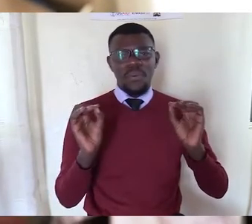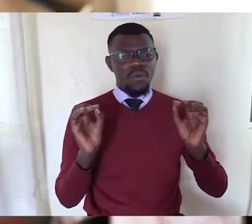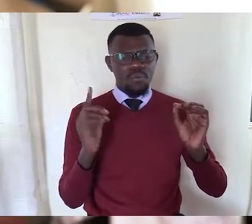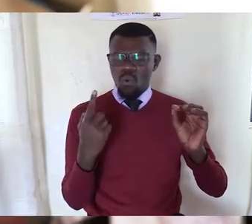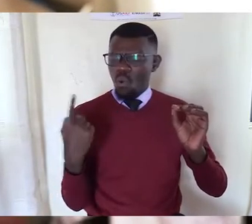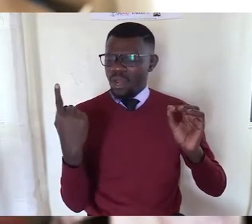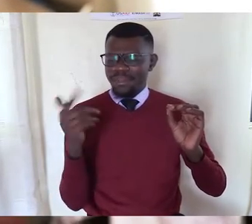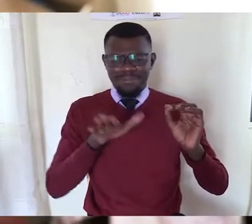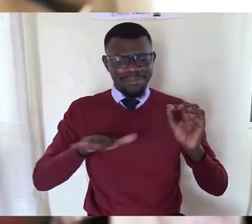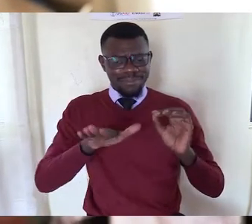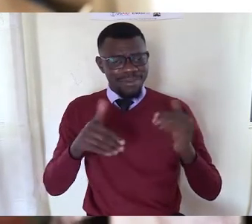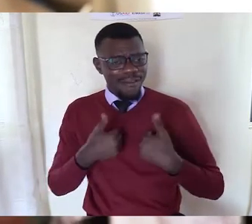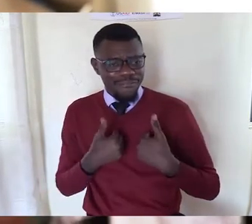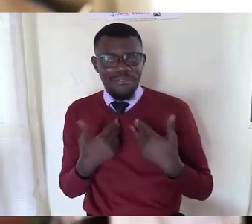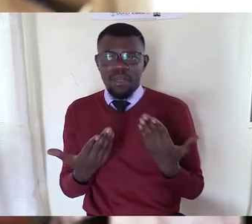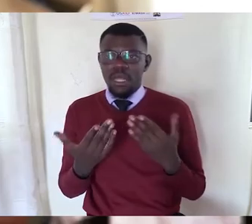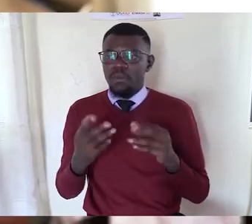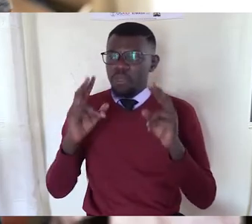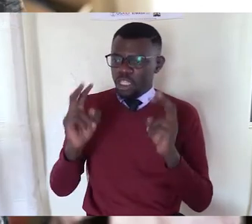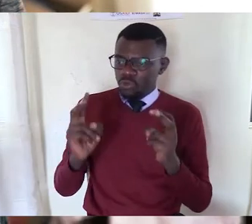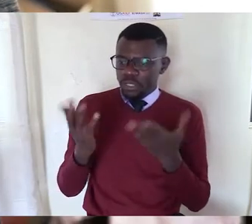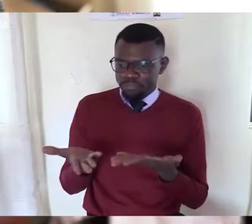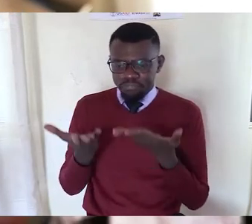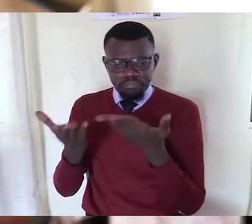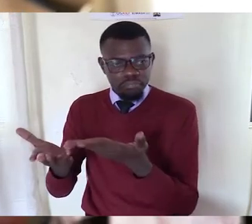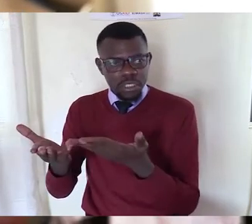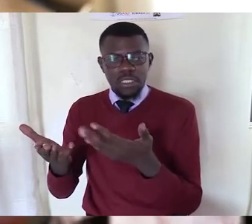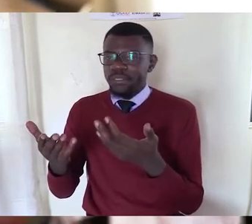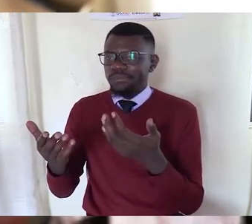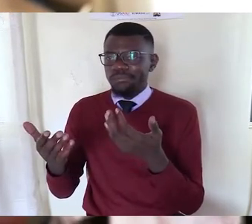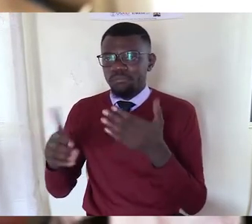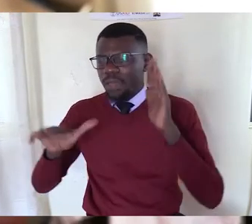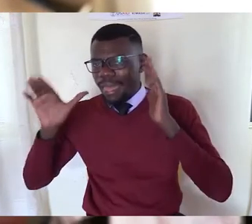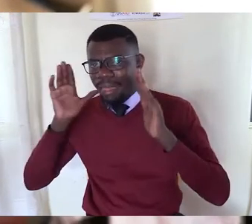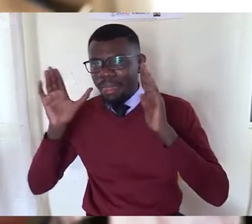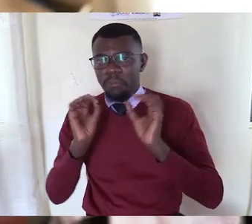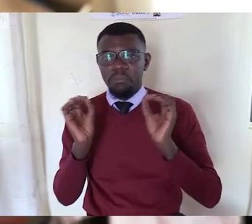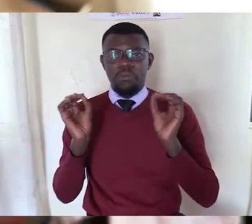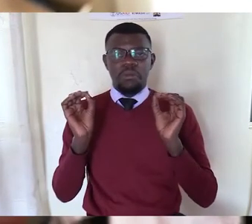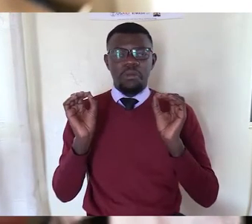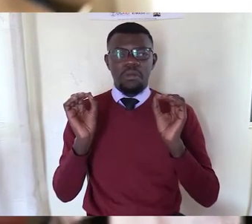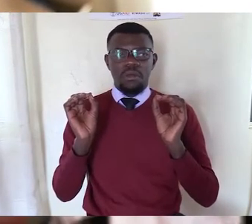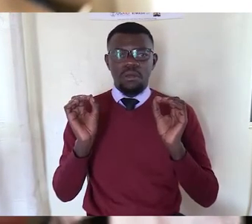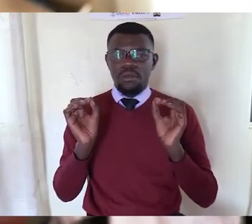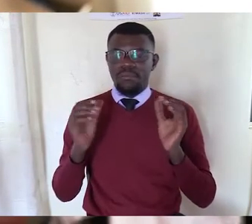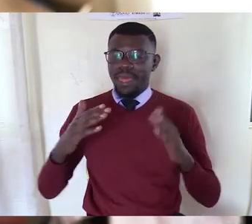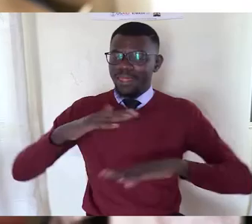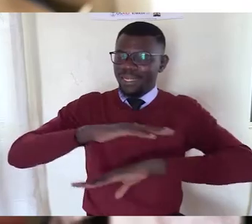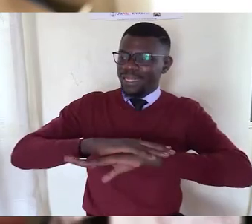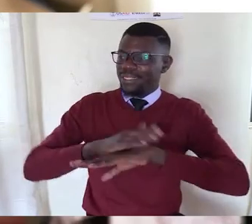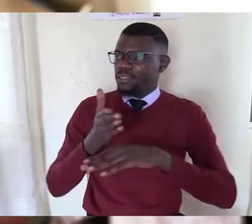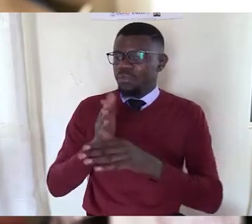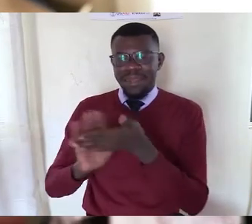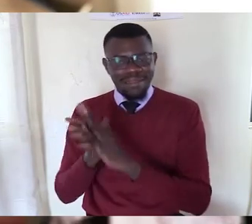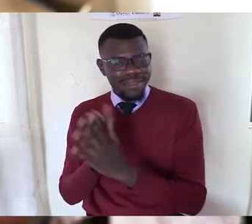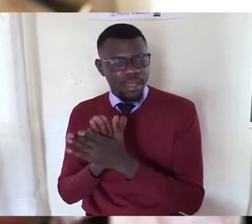have to make sure that your issues are heard. But there is nowhere else. If that office desk is not there, then